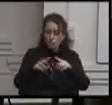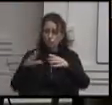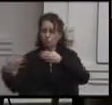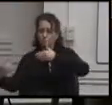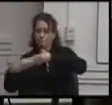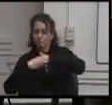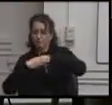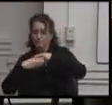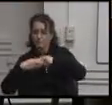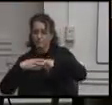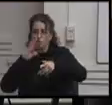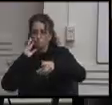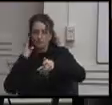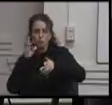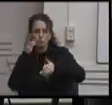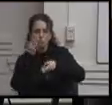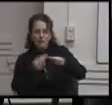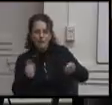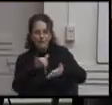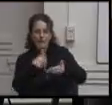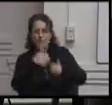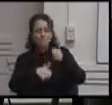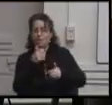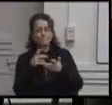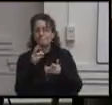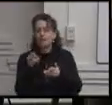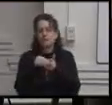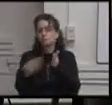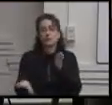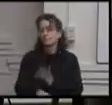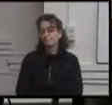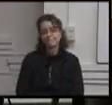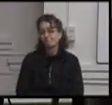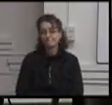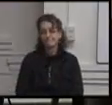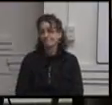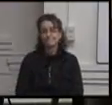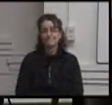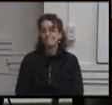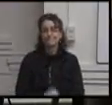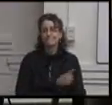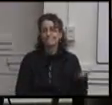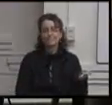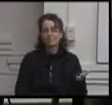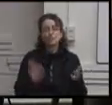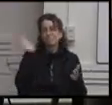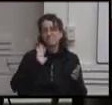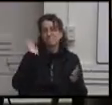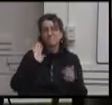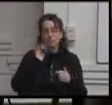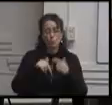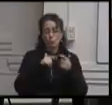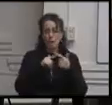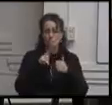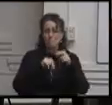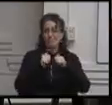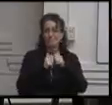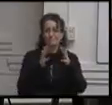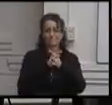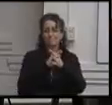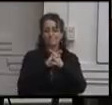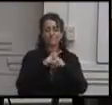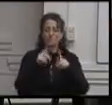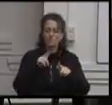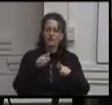That decision was made given the economics of cheap oil back when that building was built, but the economics have